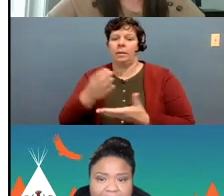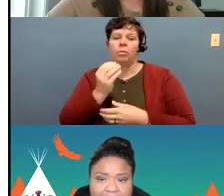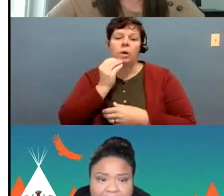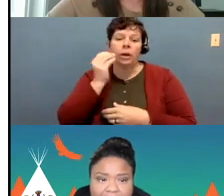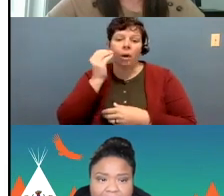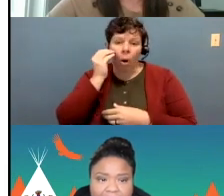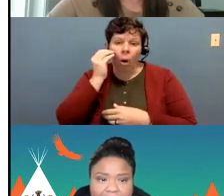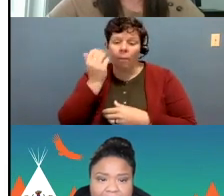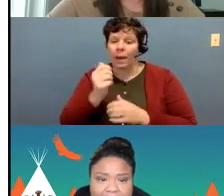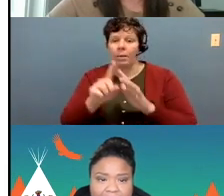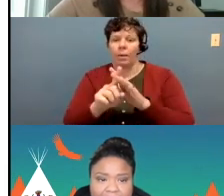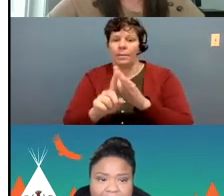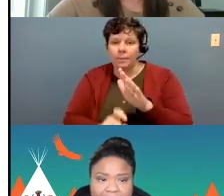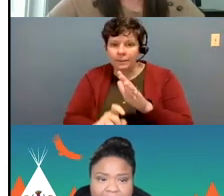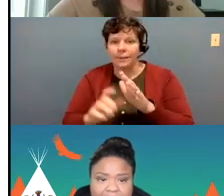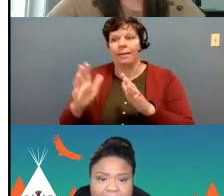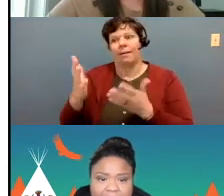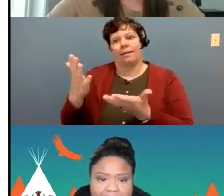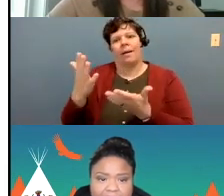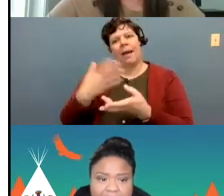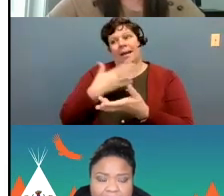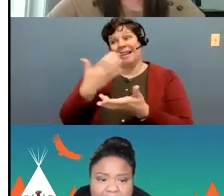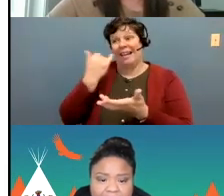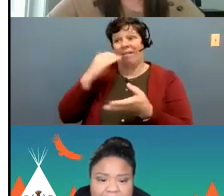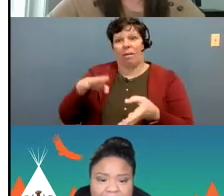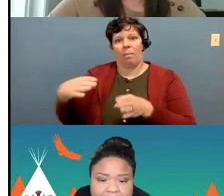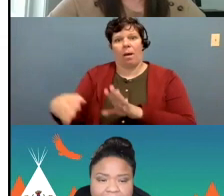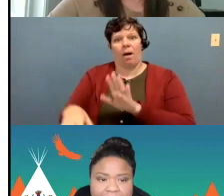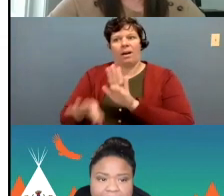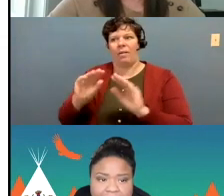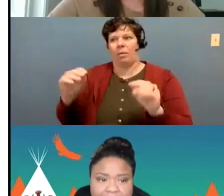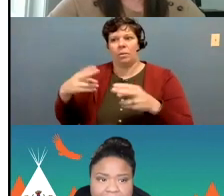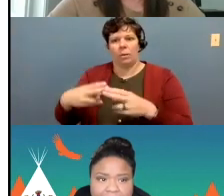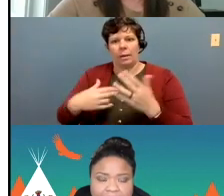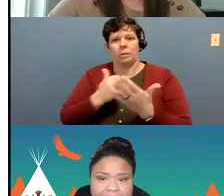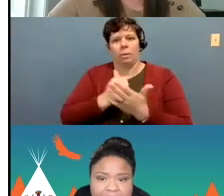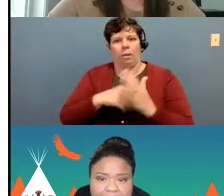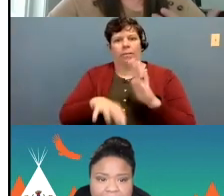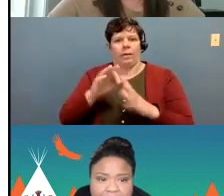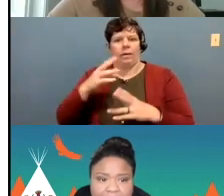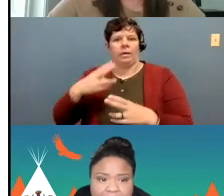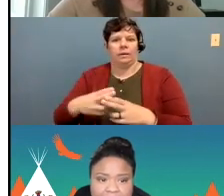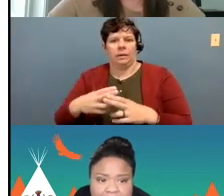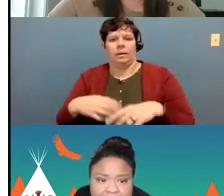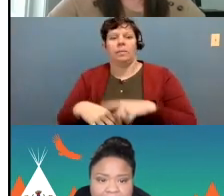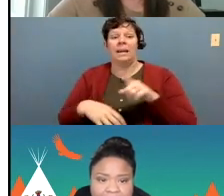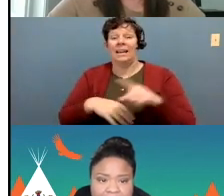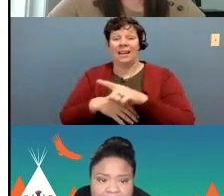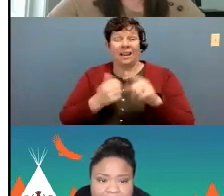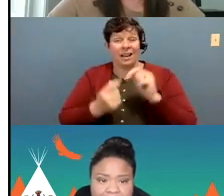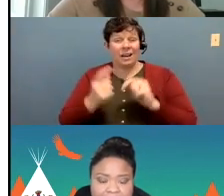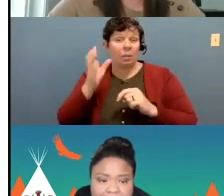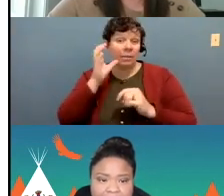nameless. And if there is anyone listening today, if you have a missing loved one, I do welcome you to visit our website and get them entered into the database so